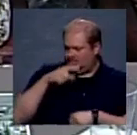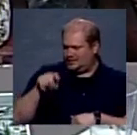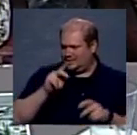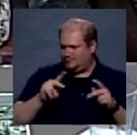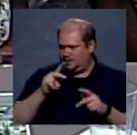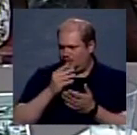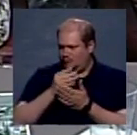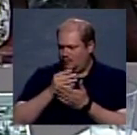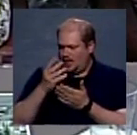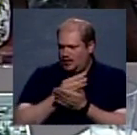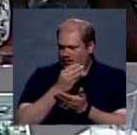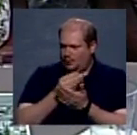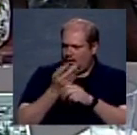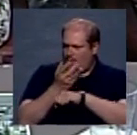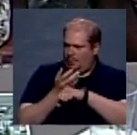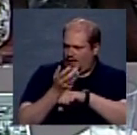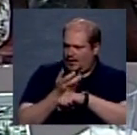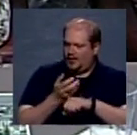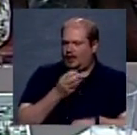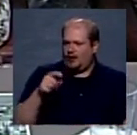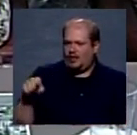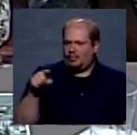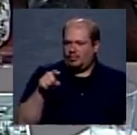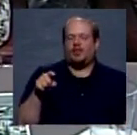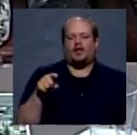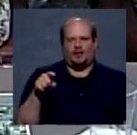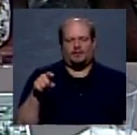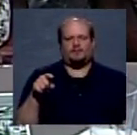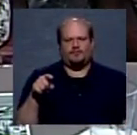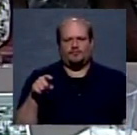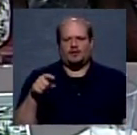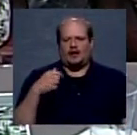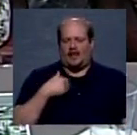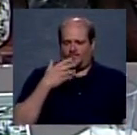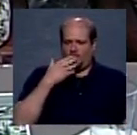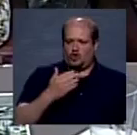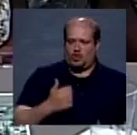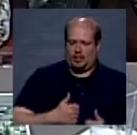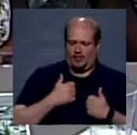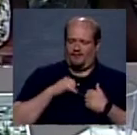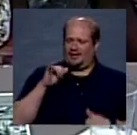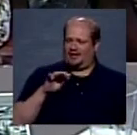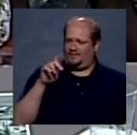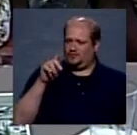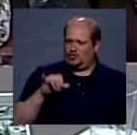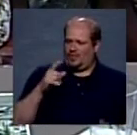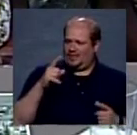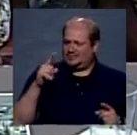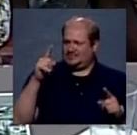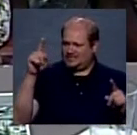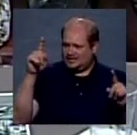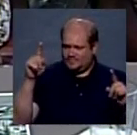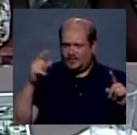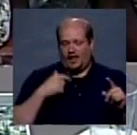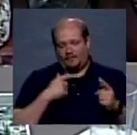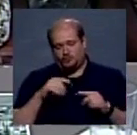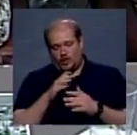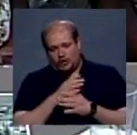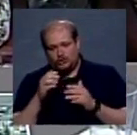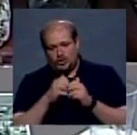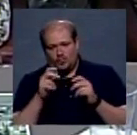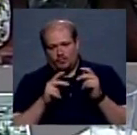making money panhandling, and they're making a pretty good living. And if they're doing this successfully, and I try to share with people